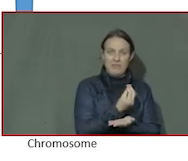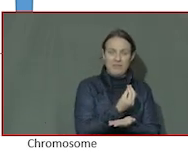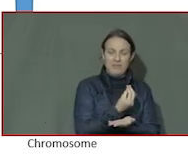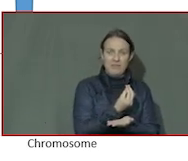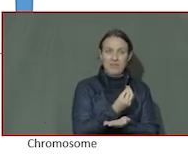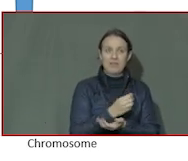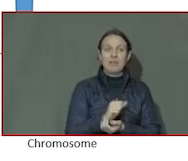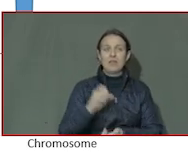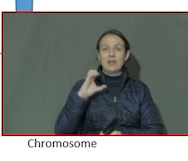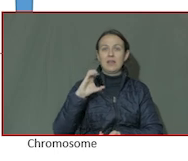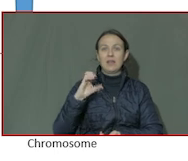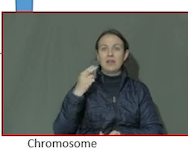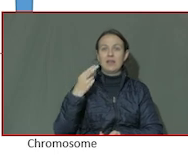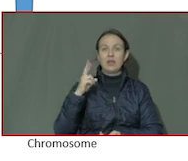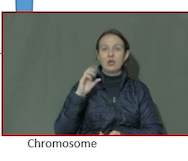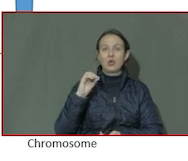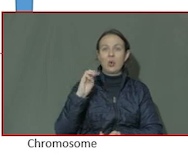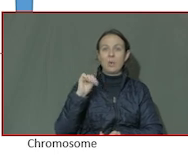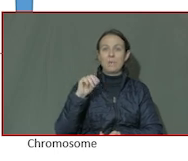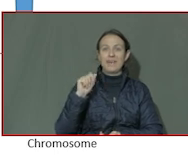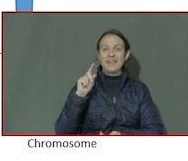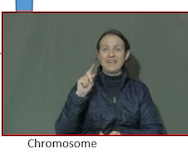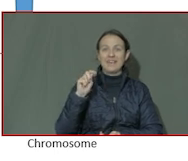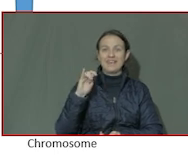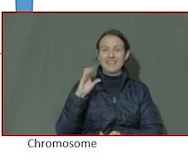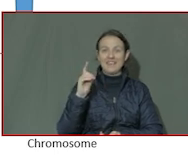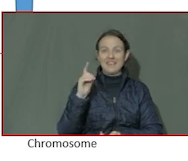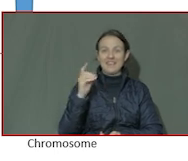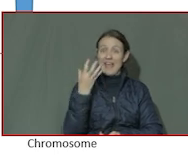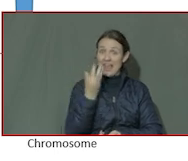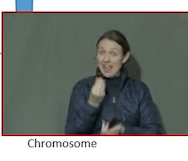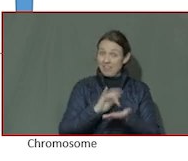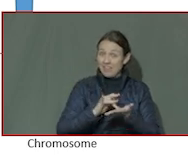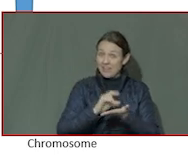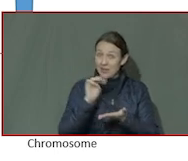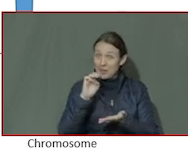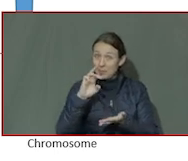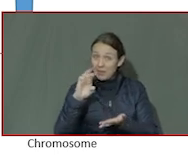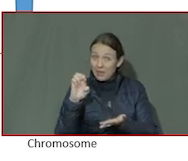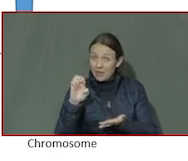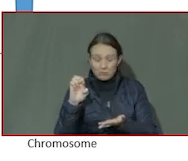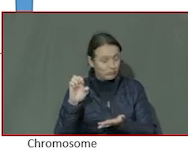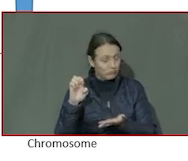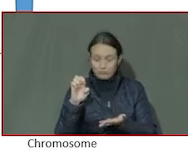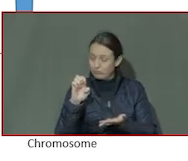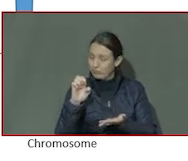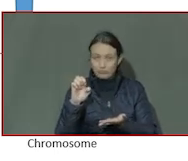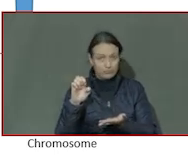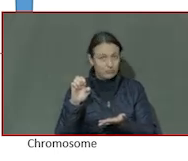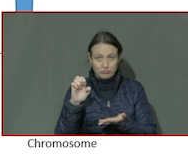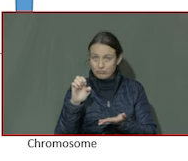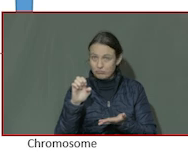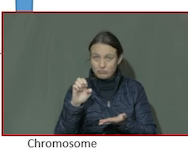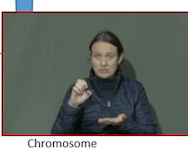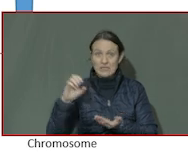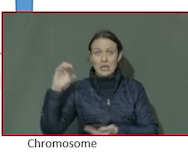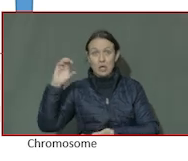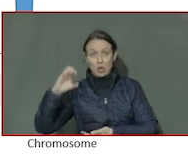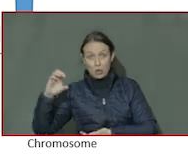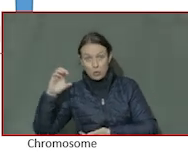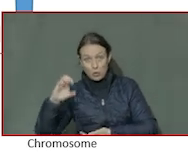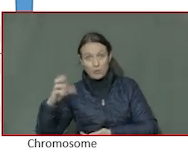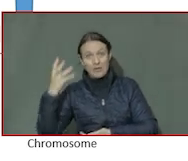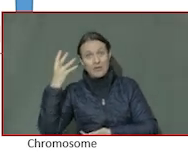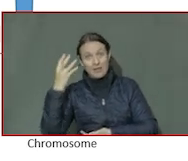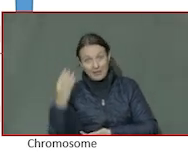what? It does not have a centromere. A chromatid, it is only a chromosome that has